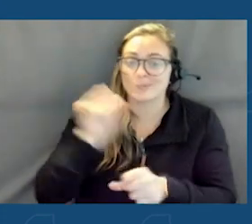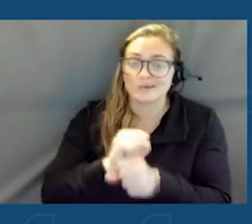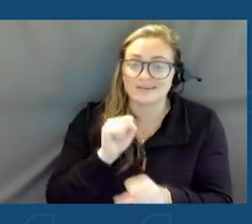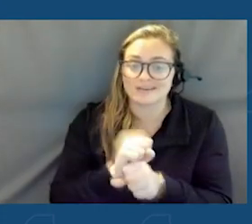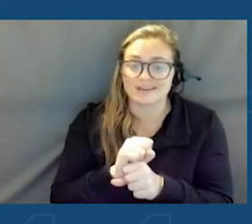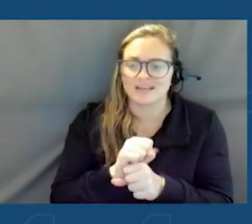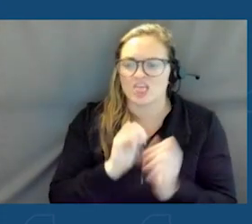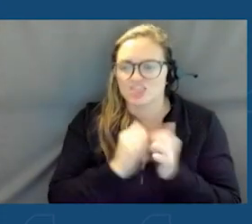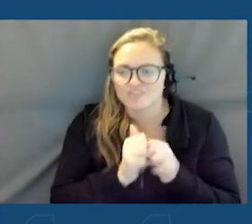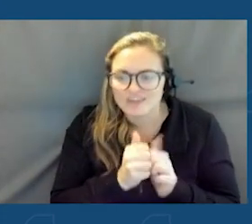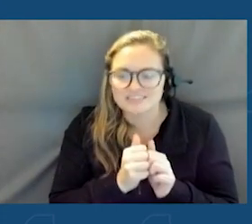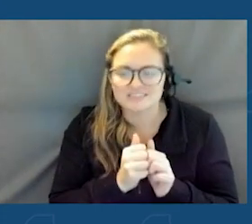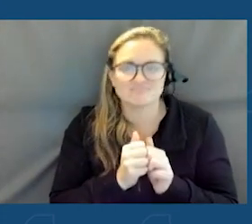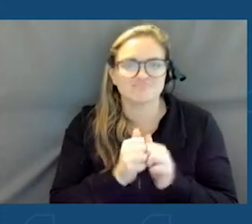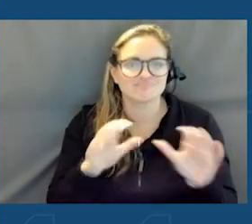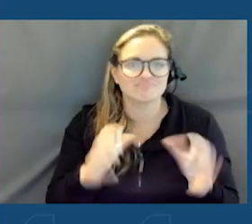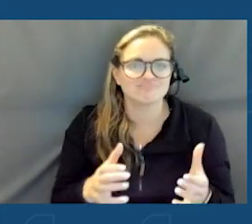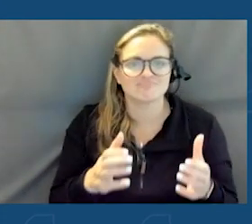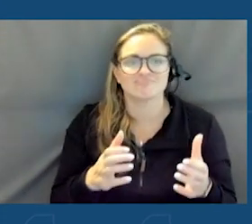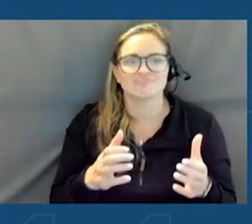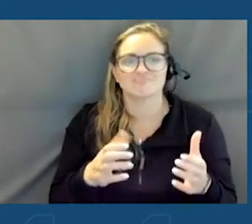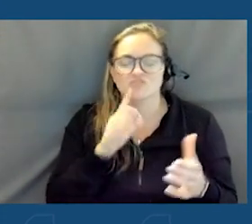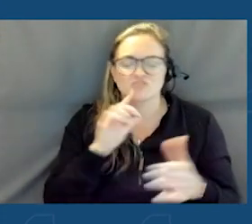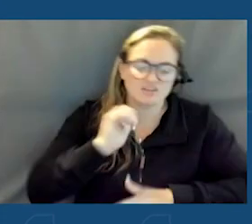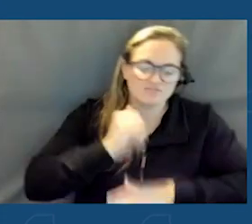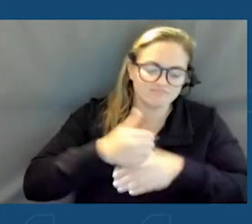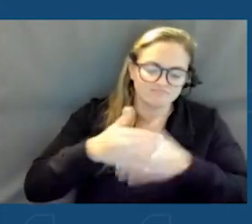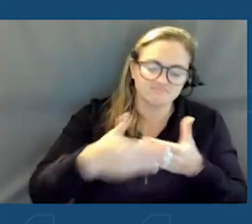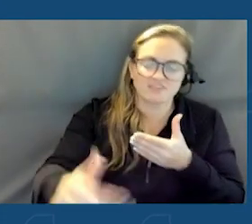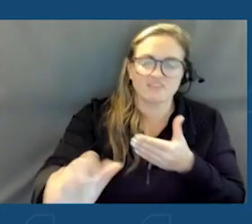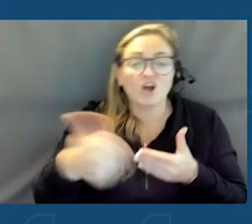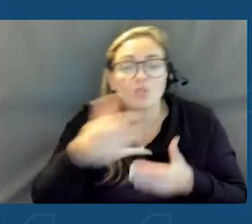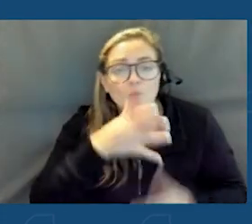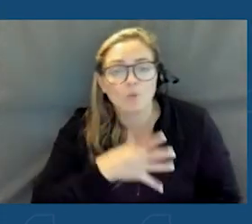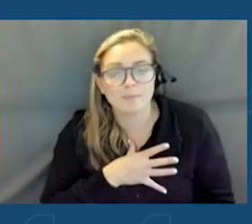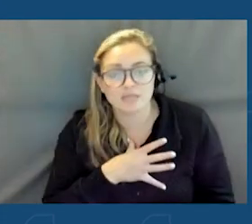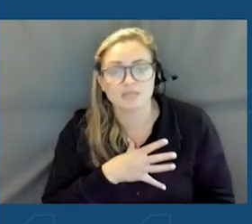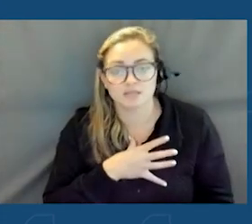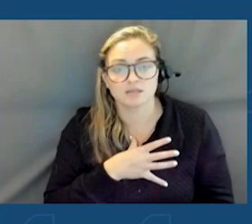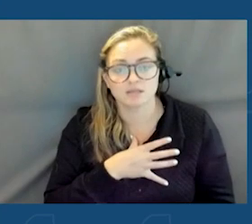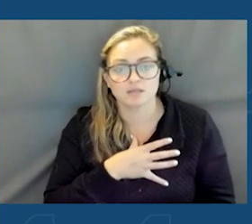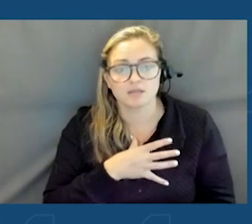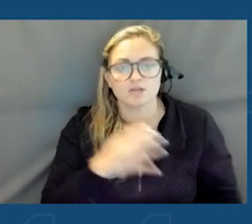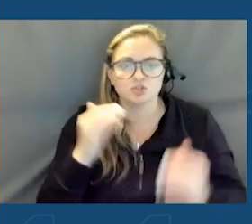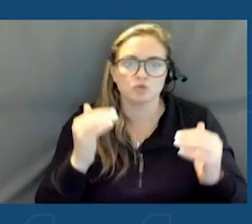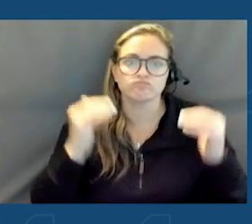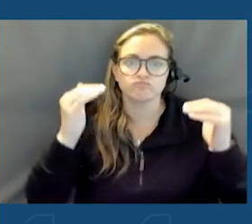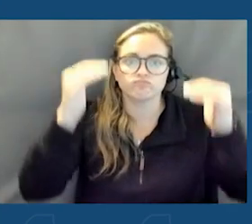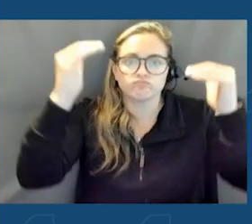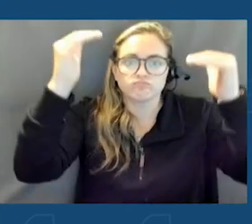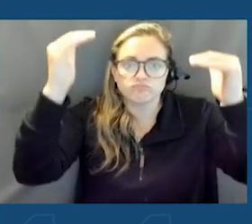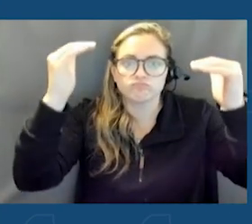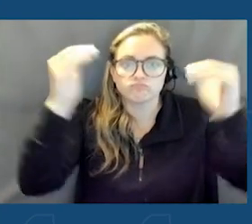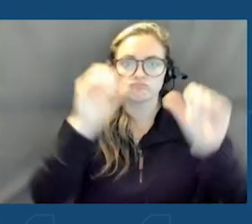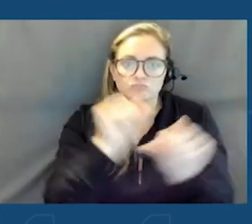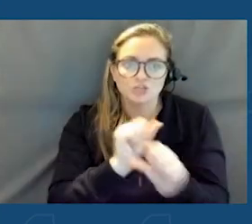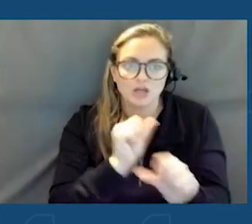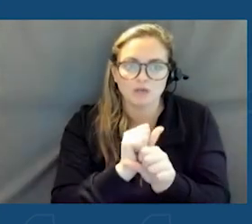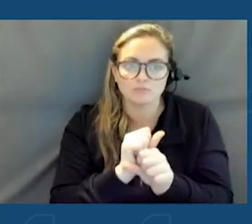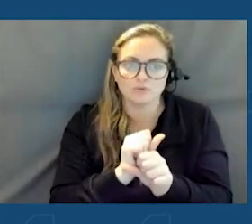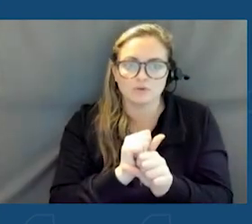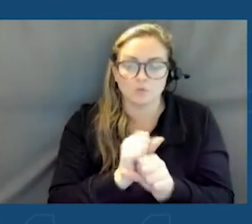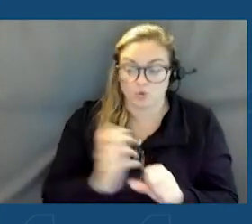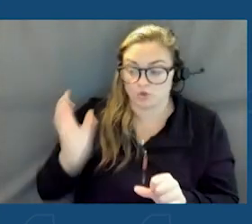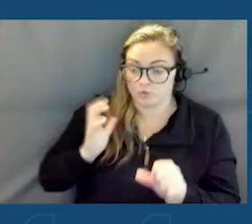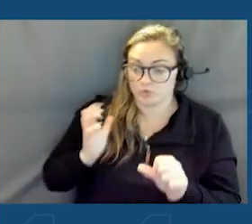racing industry and really paving the path for other women to ascend to significant positions in what had always been a